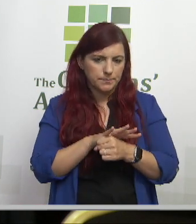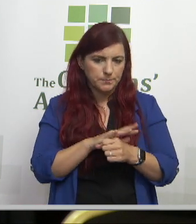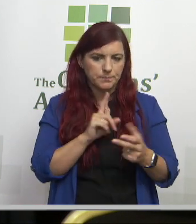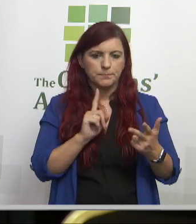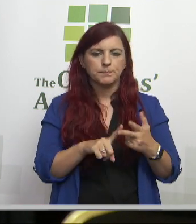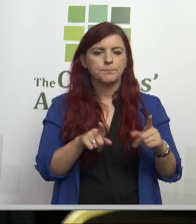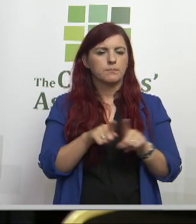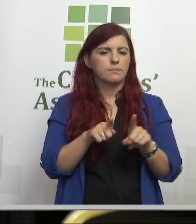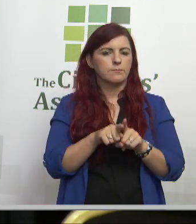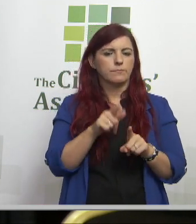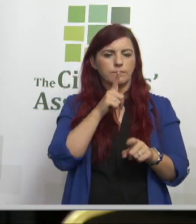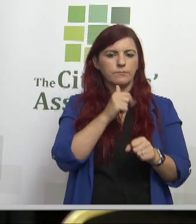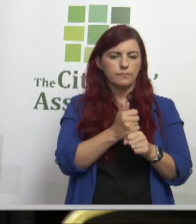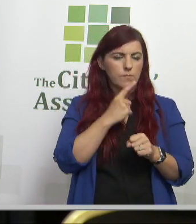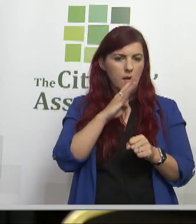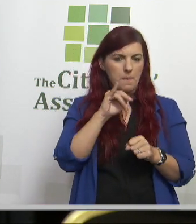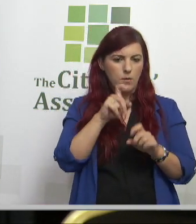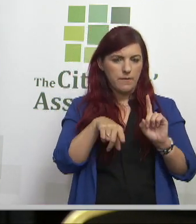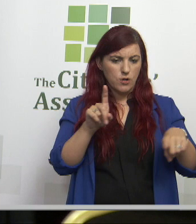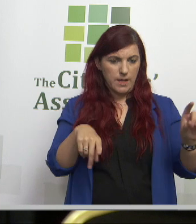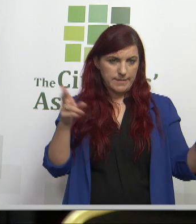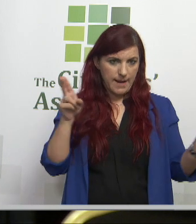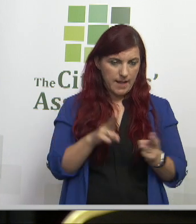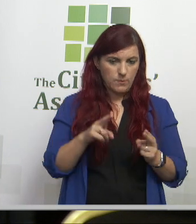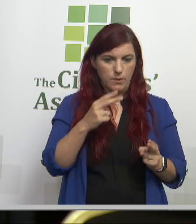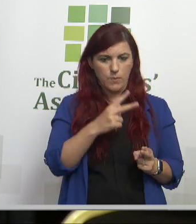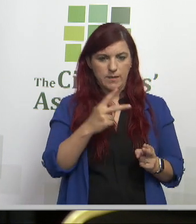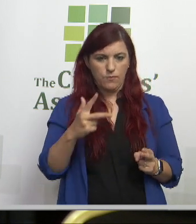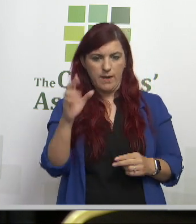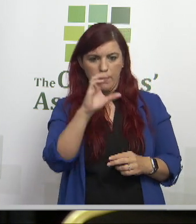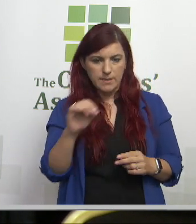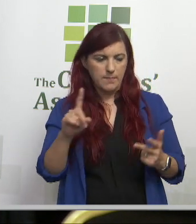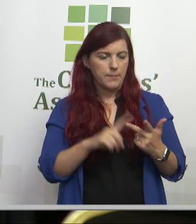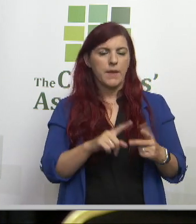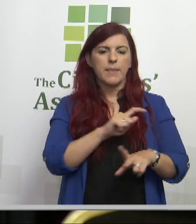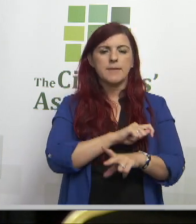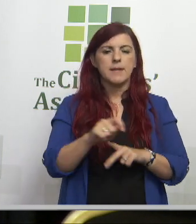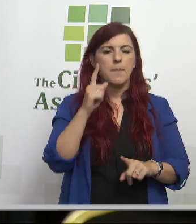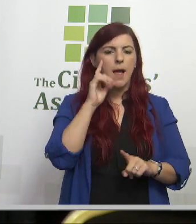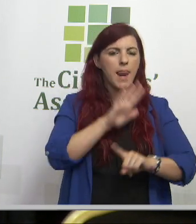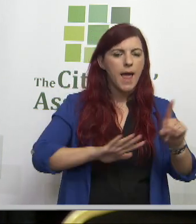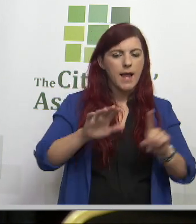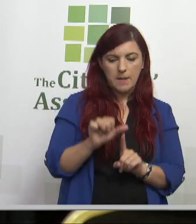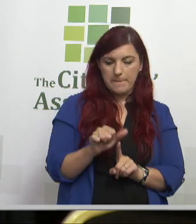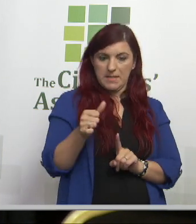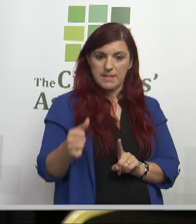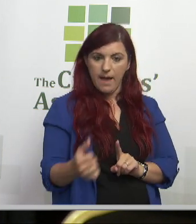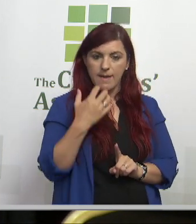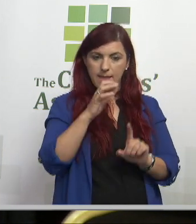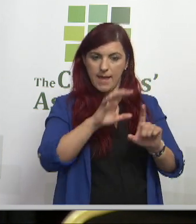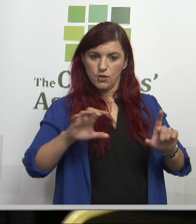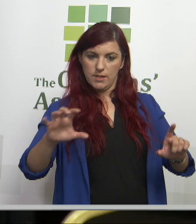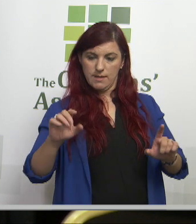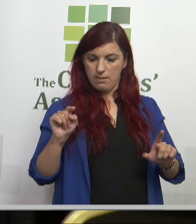our biodiversity, had declined to 23%. The type of land or fields that were beside the hedges that we looked